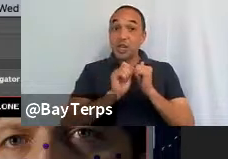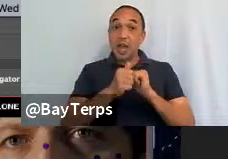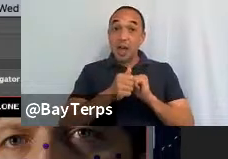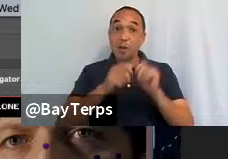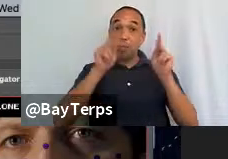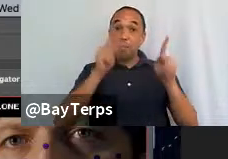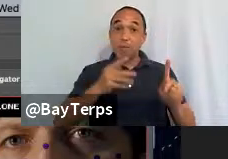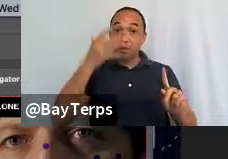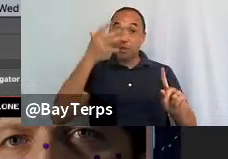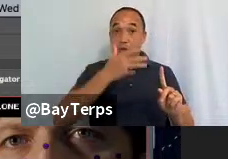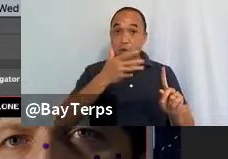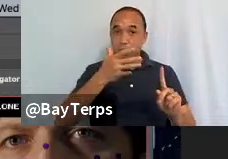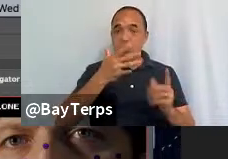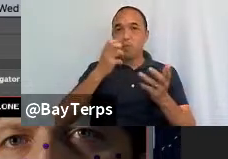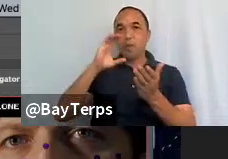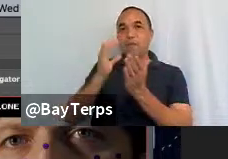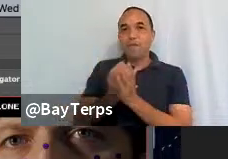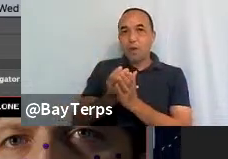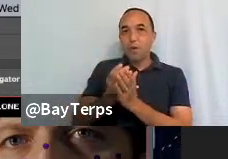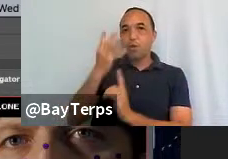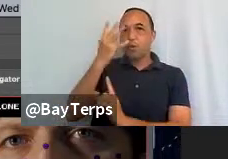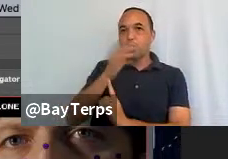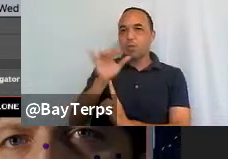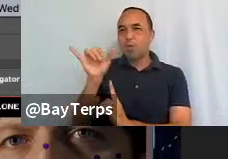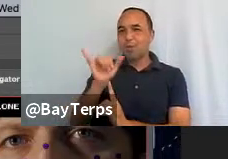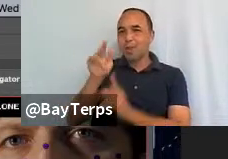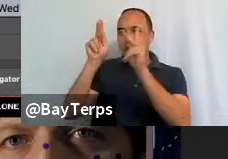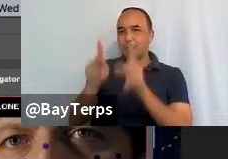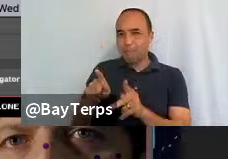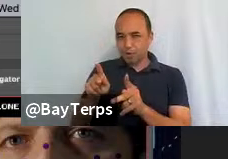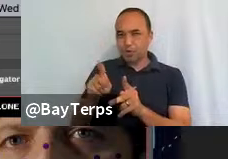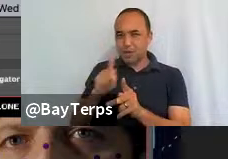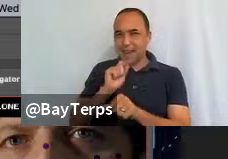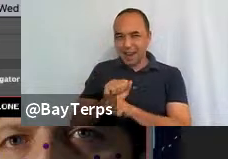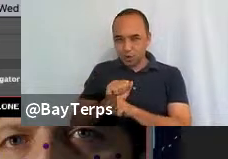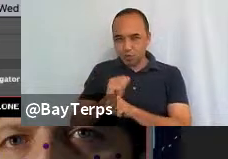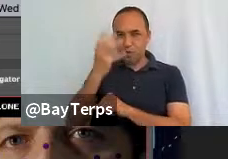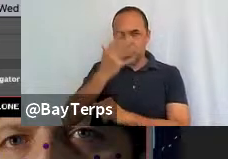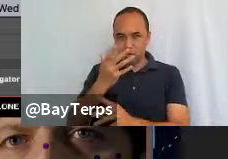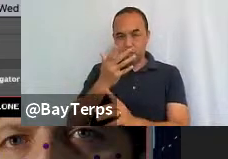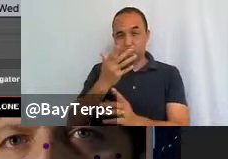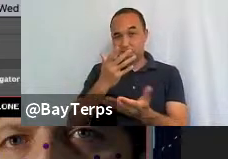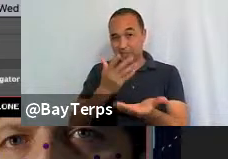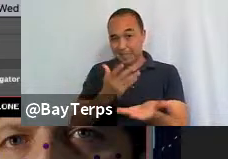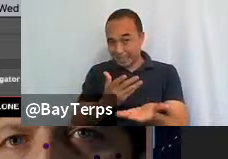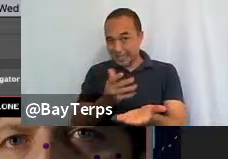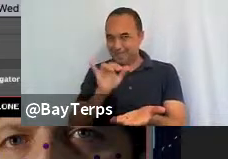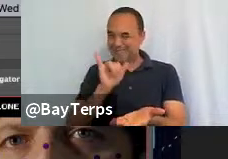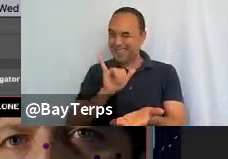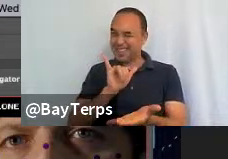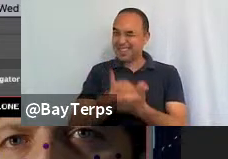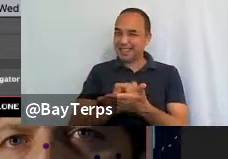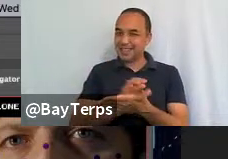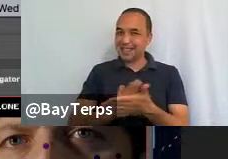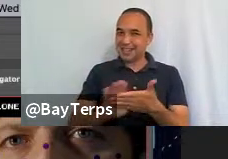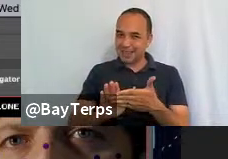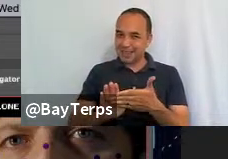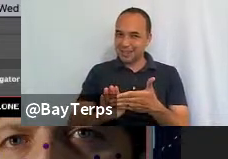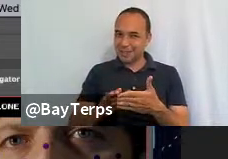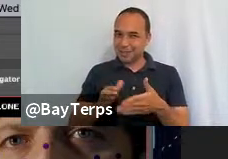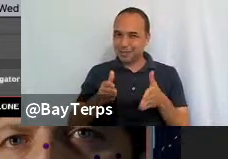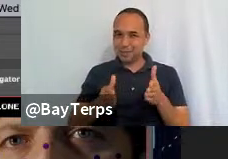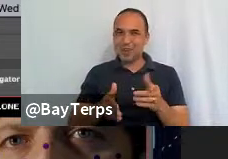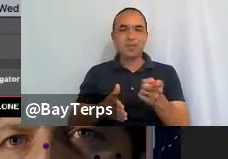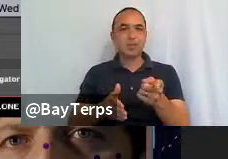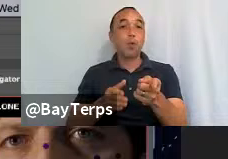person, which is a nice way of looking at it. So obviously in this photo, this isn't giving you a